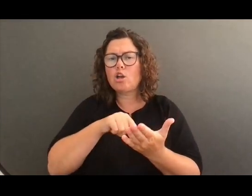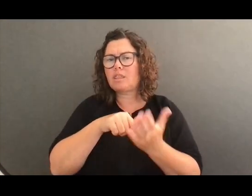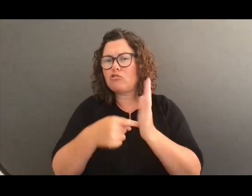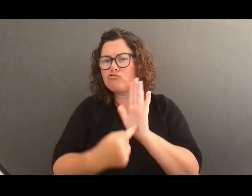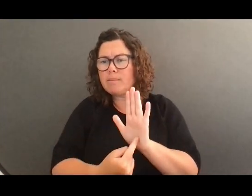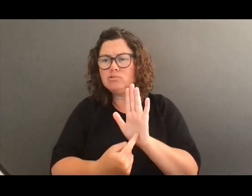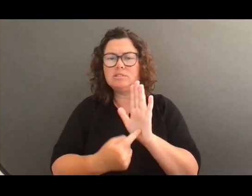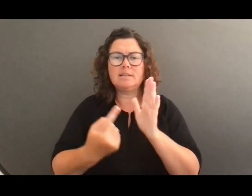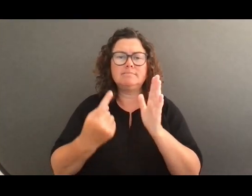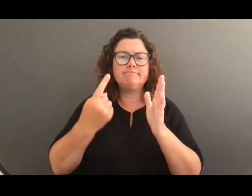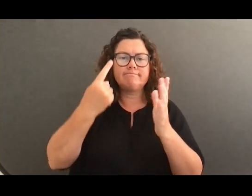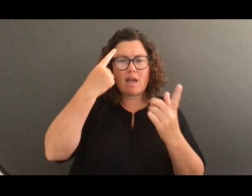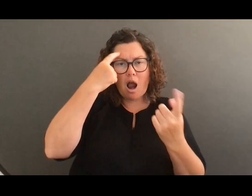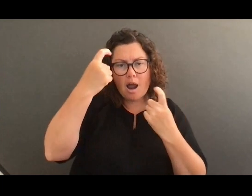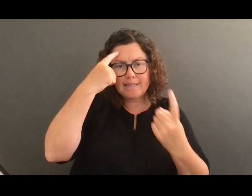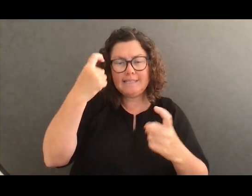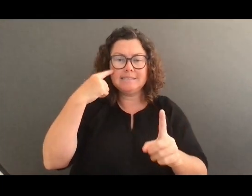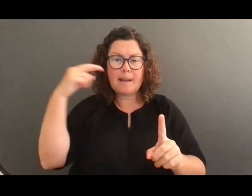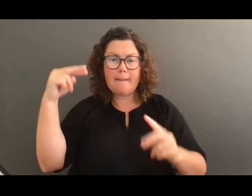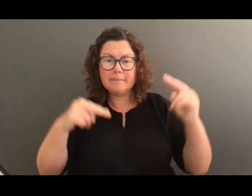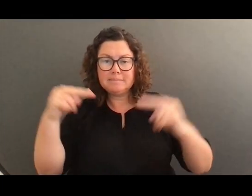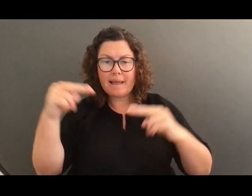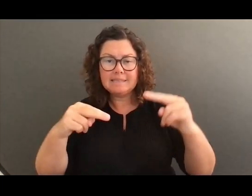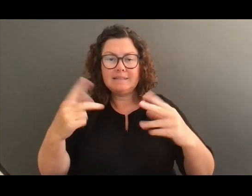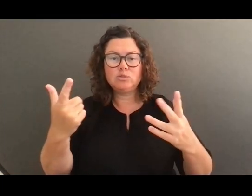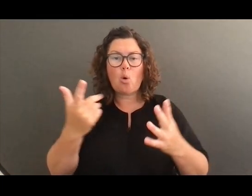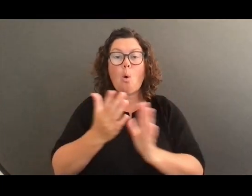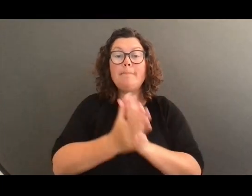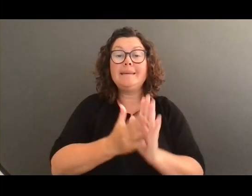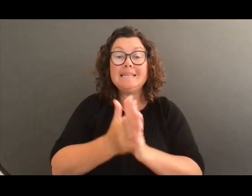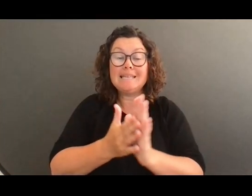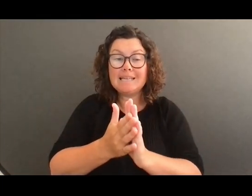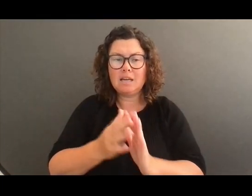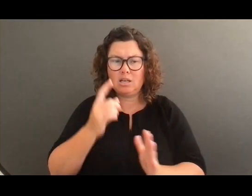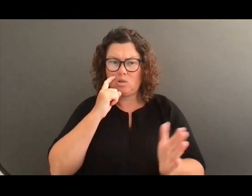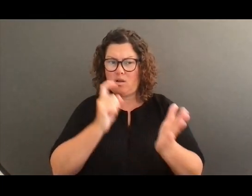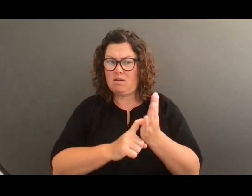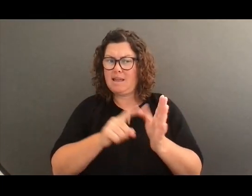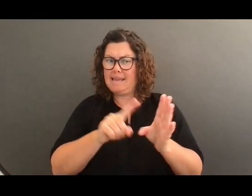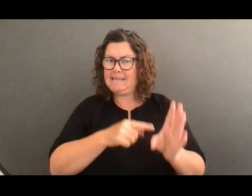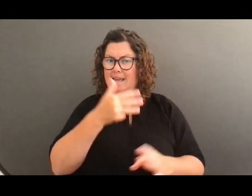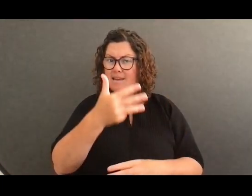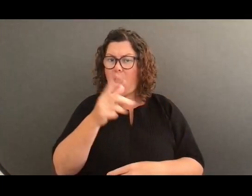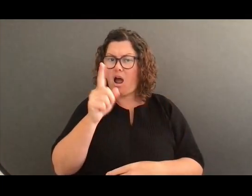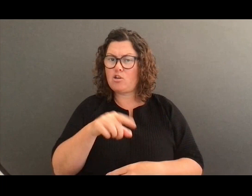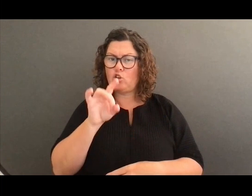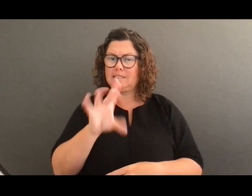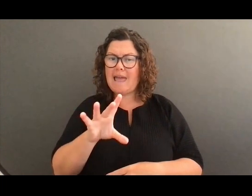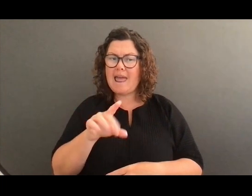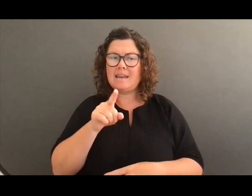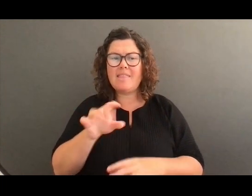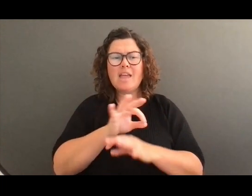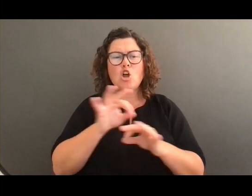or meaning. So notice that in year 9 and 10, they're not consciously manipulating those visual